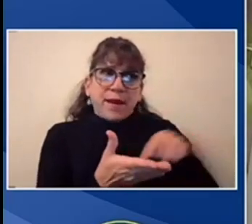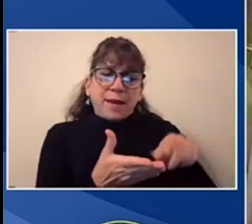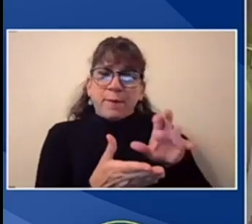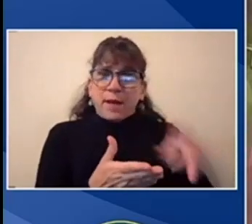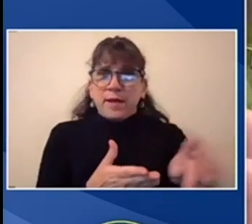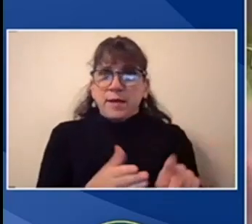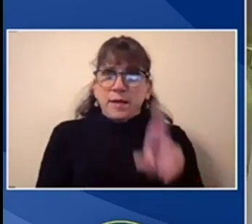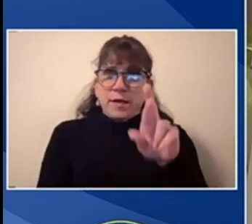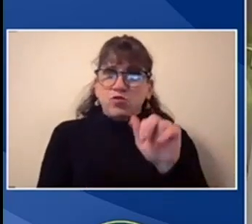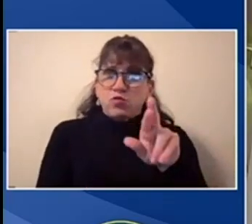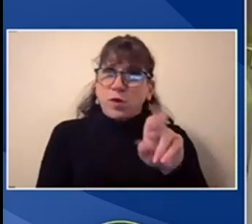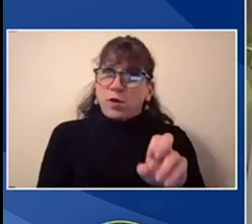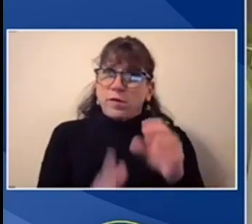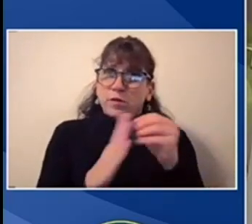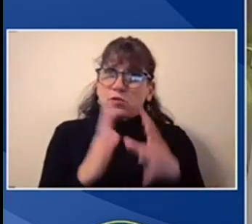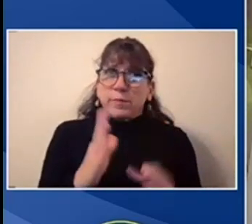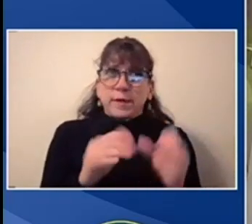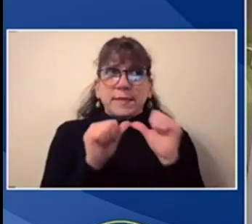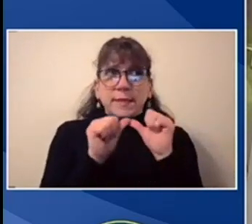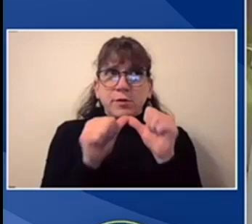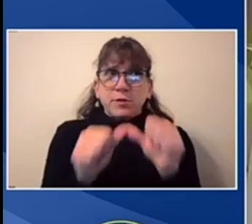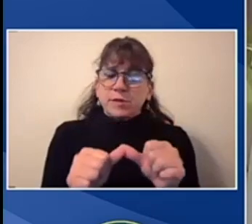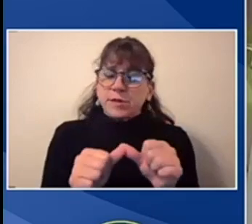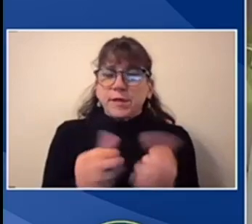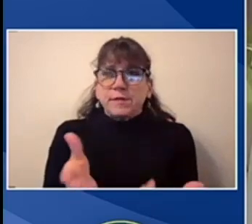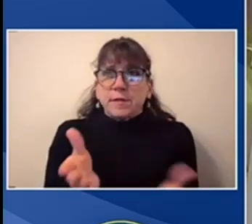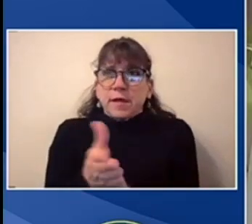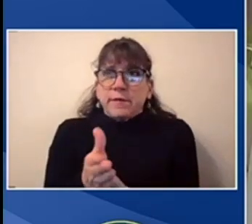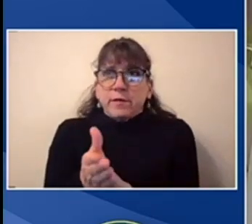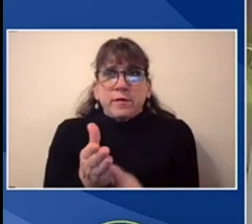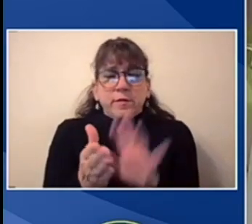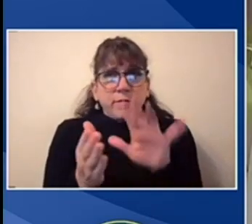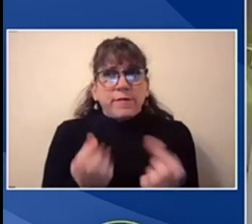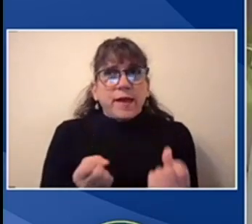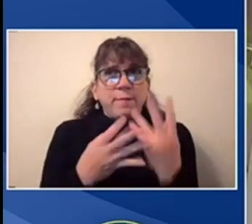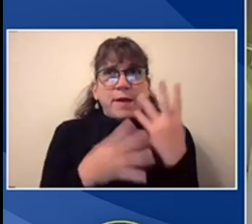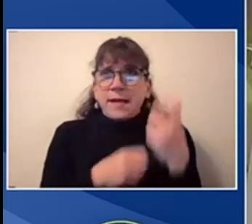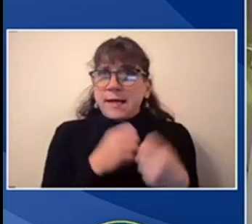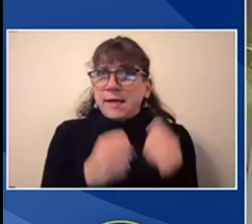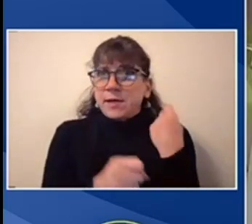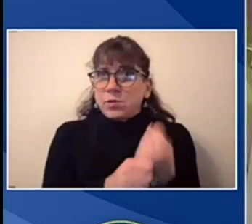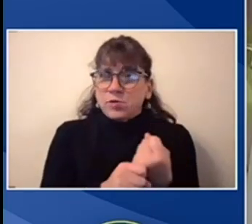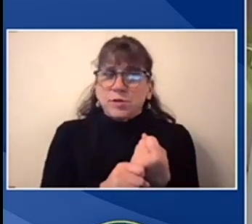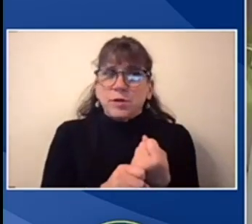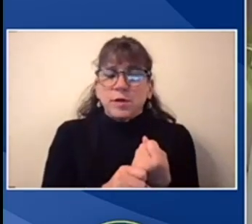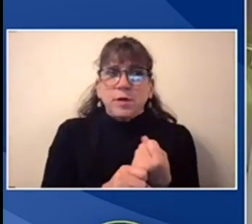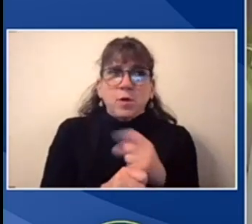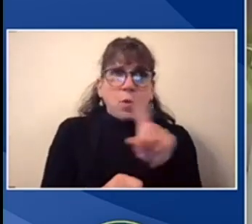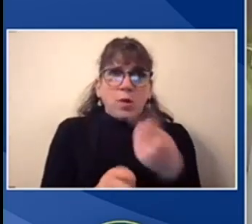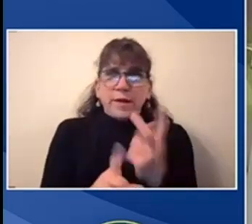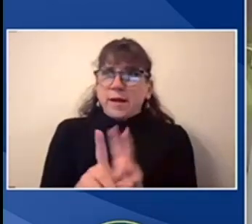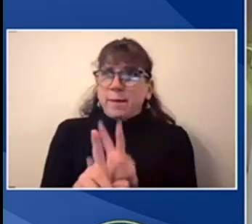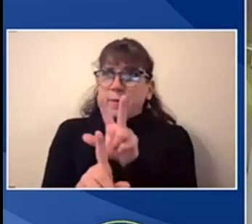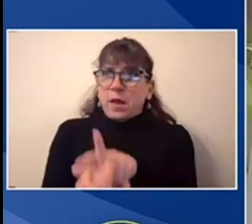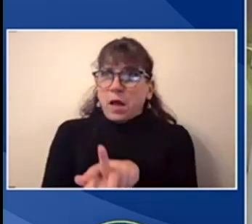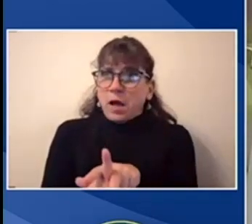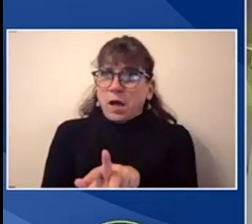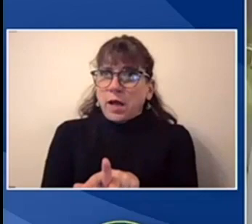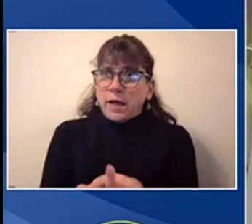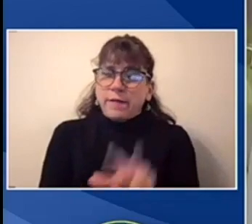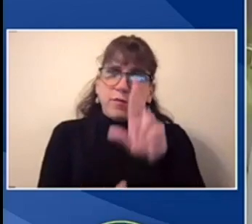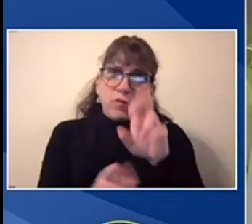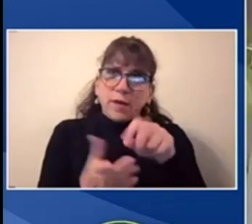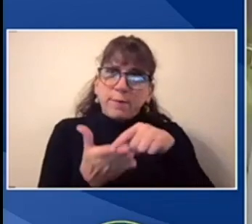would have been continuously enrolled or in grace for that many consecutive years. And so to only apply this like repayment